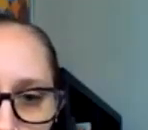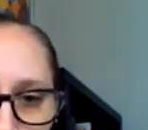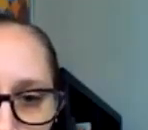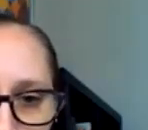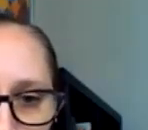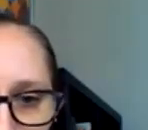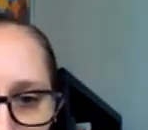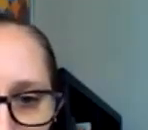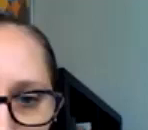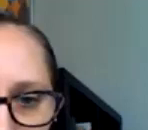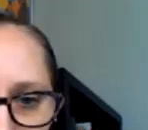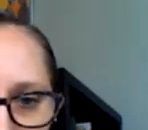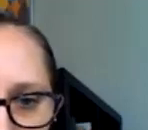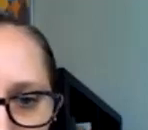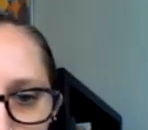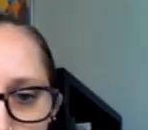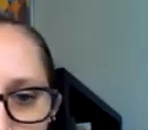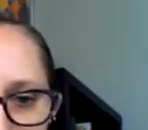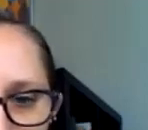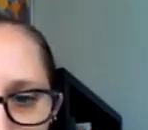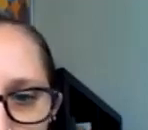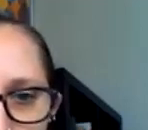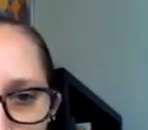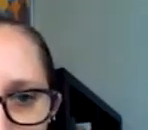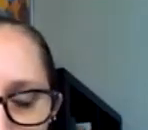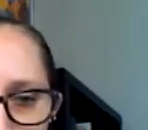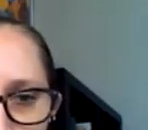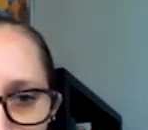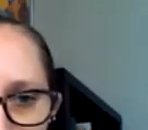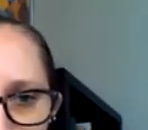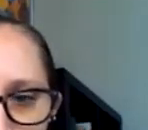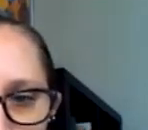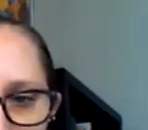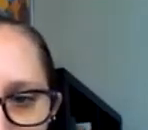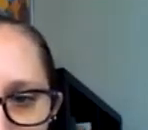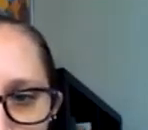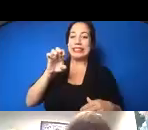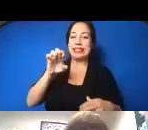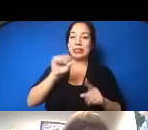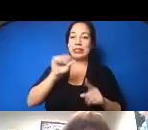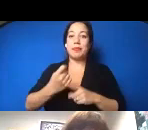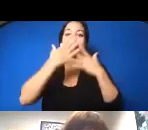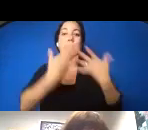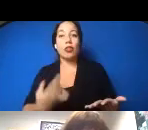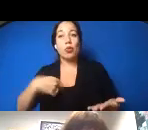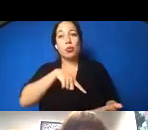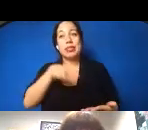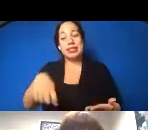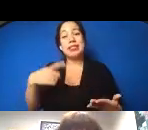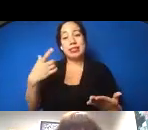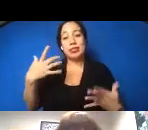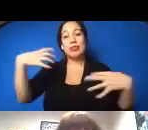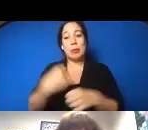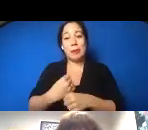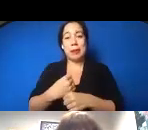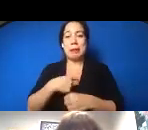very tense situation for this front line. Thank you, Ana Lucia. We're gonna have to wrap up,